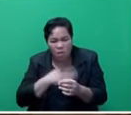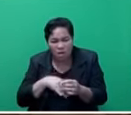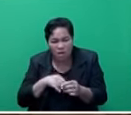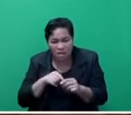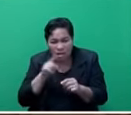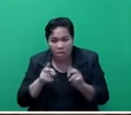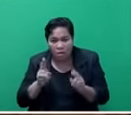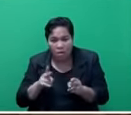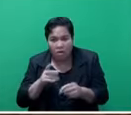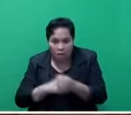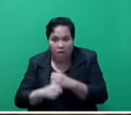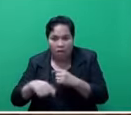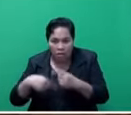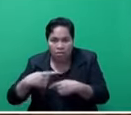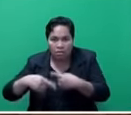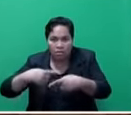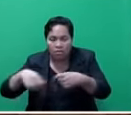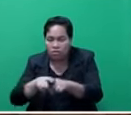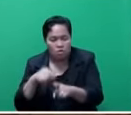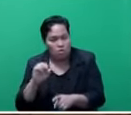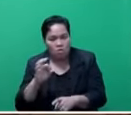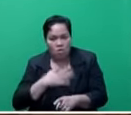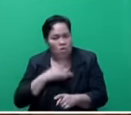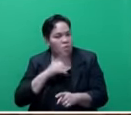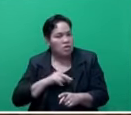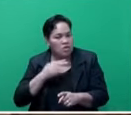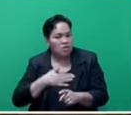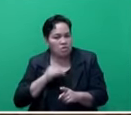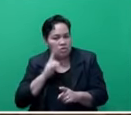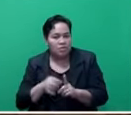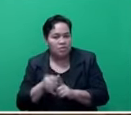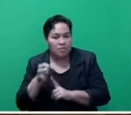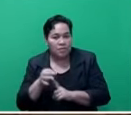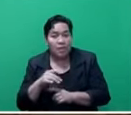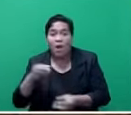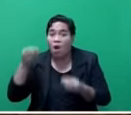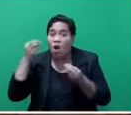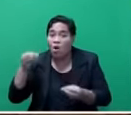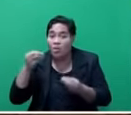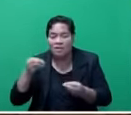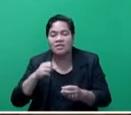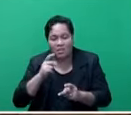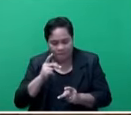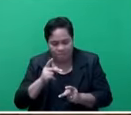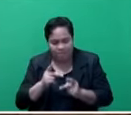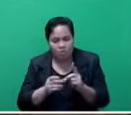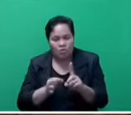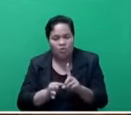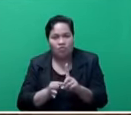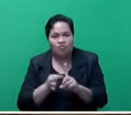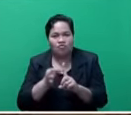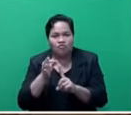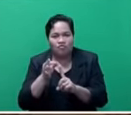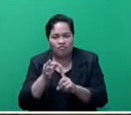variation is to become a part of the way things are done all the time. But audit is a part of the process of improvement. It